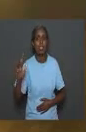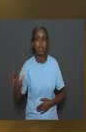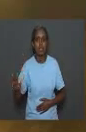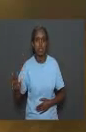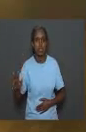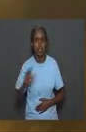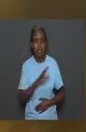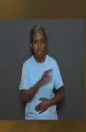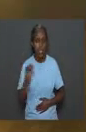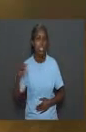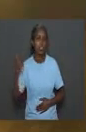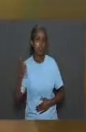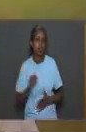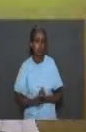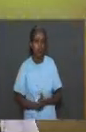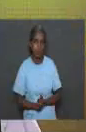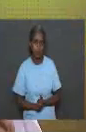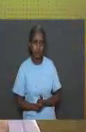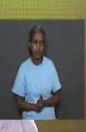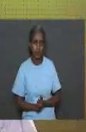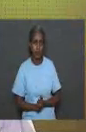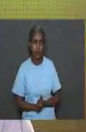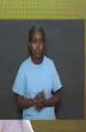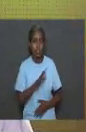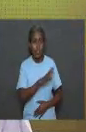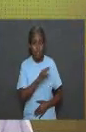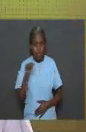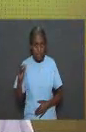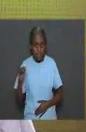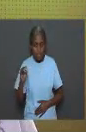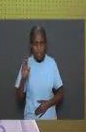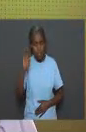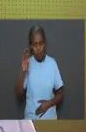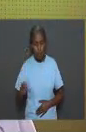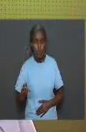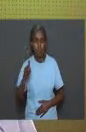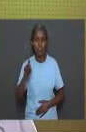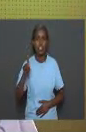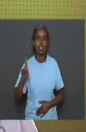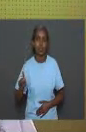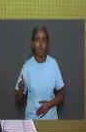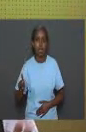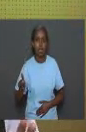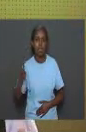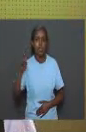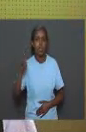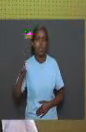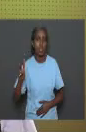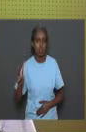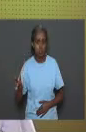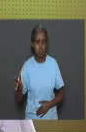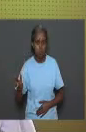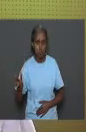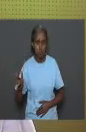A3, and so on, and a column of x1,